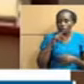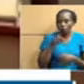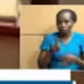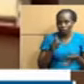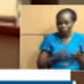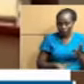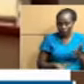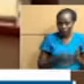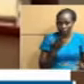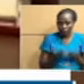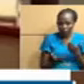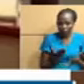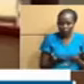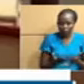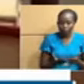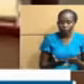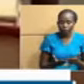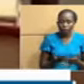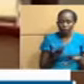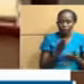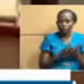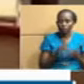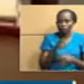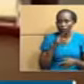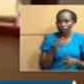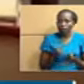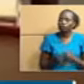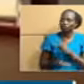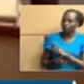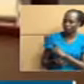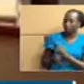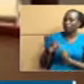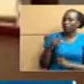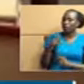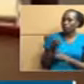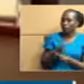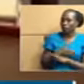asked will be answered. Thank you, Patrick. Charles, before I take leave of that,